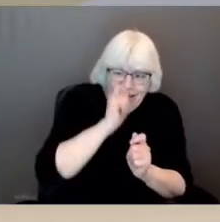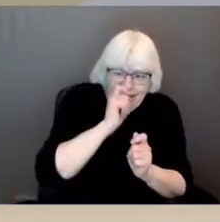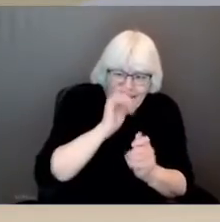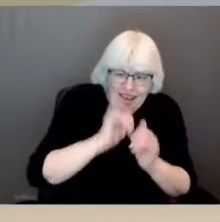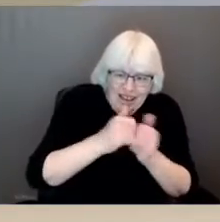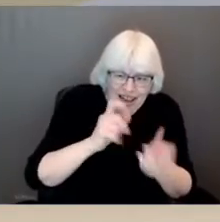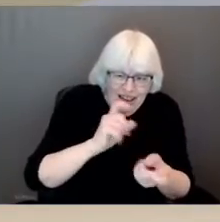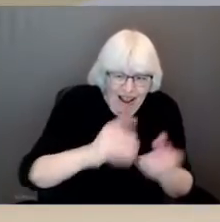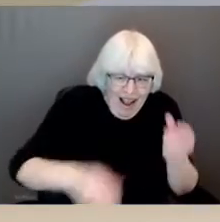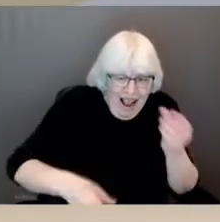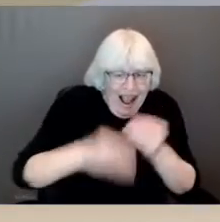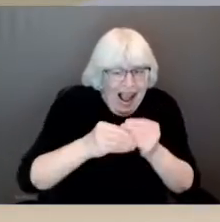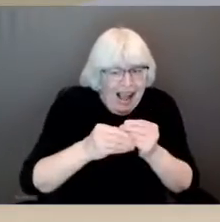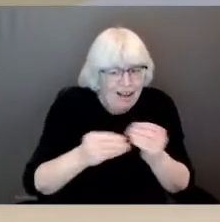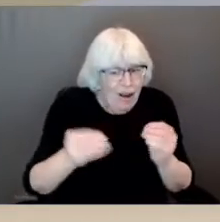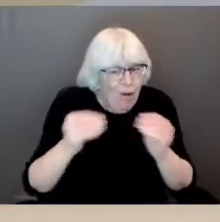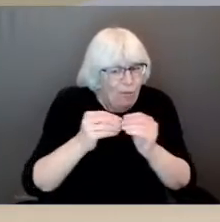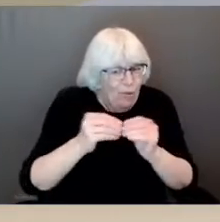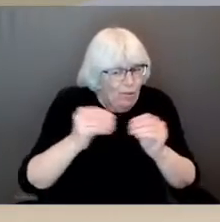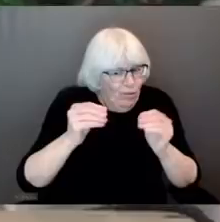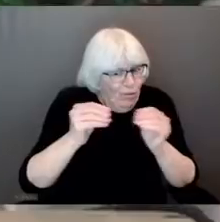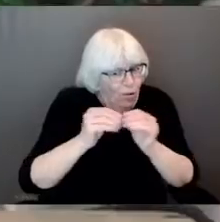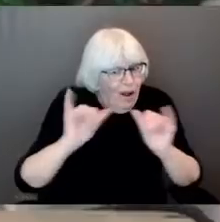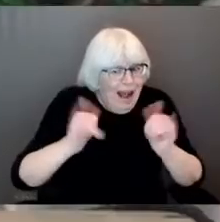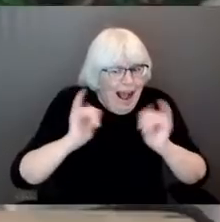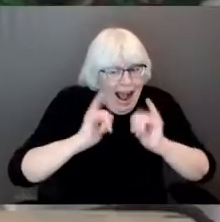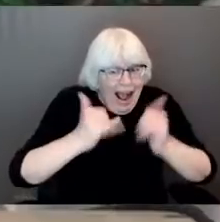the two provinces. Thank you.